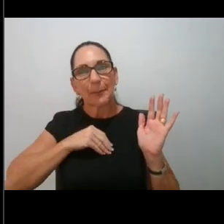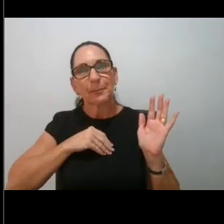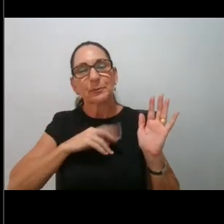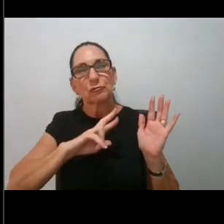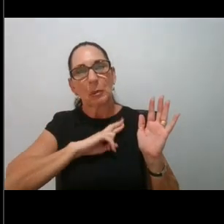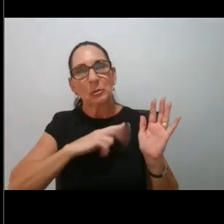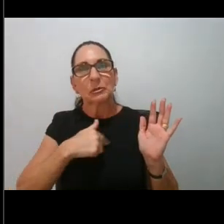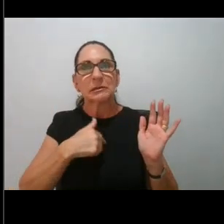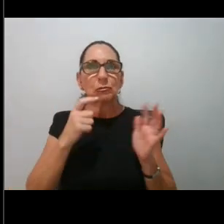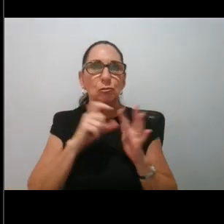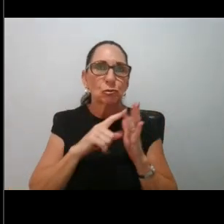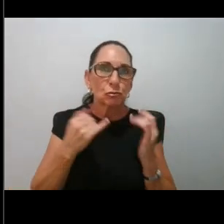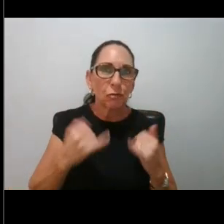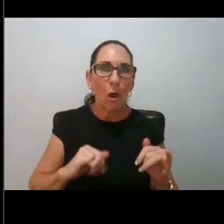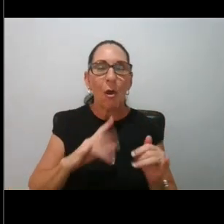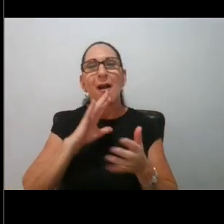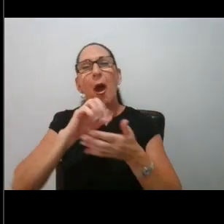it encourages truth-telling.